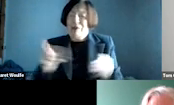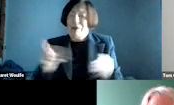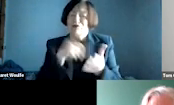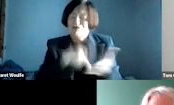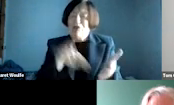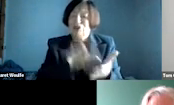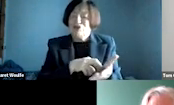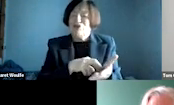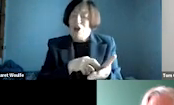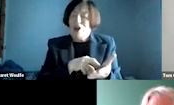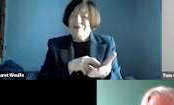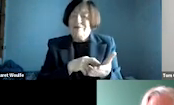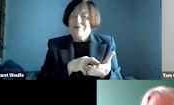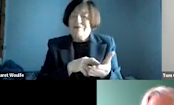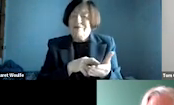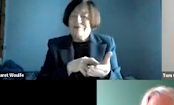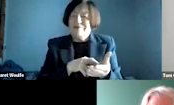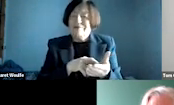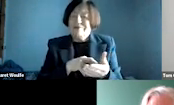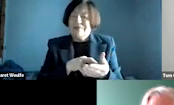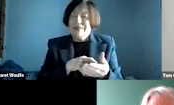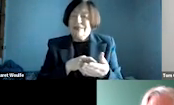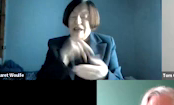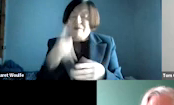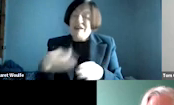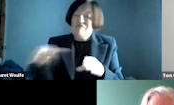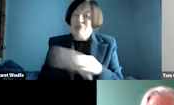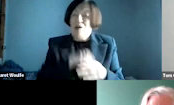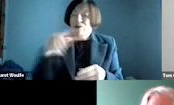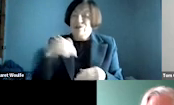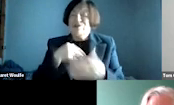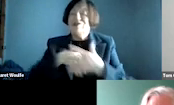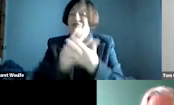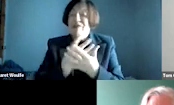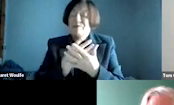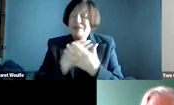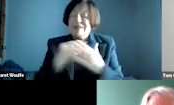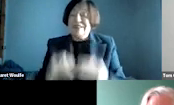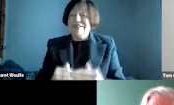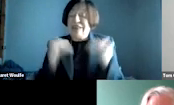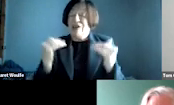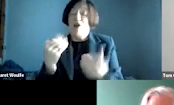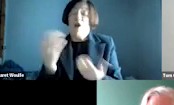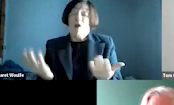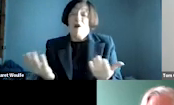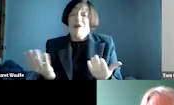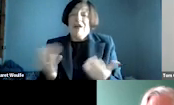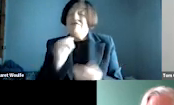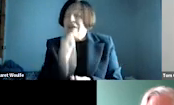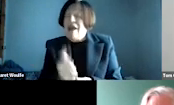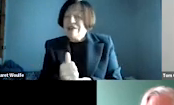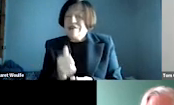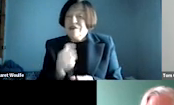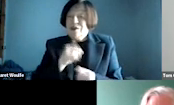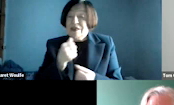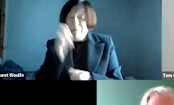register and get stuck in with us to developing the standard, or If you can't do that, we'll keep an